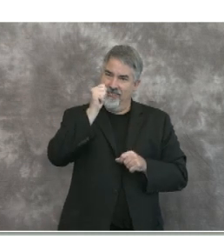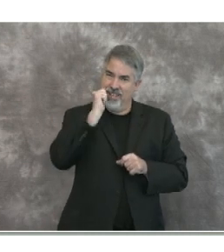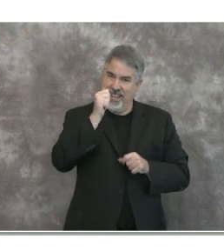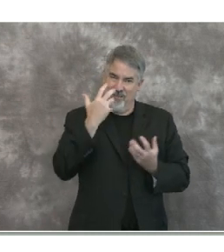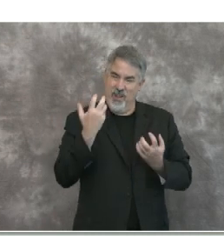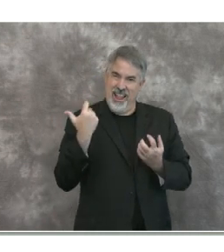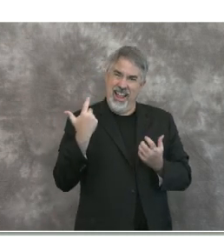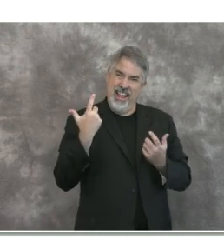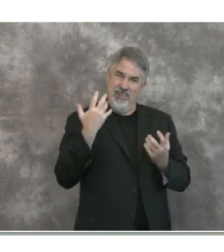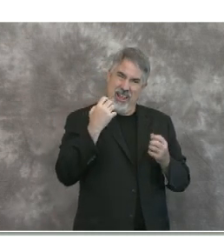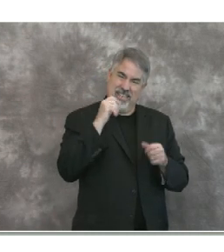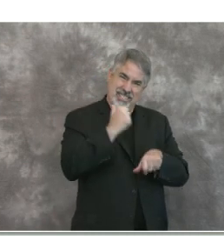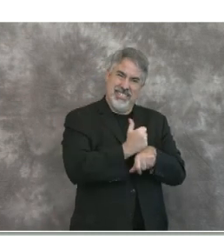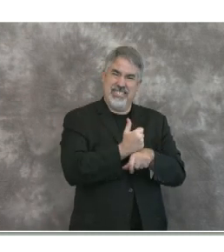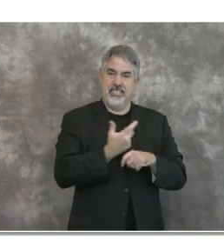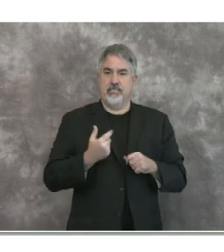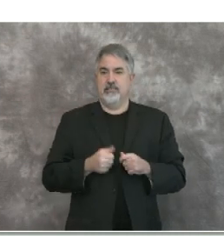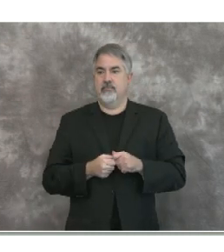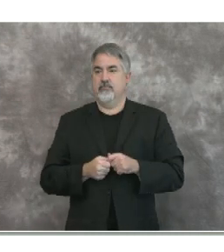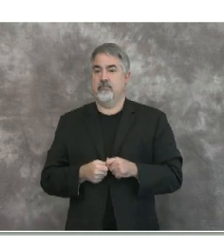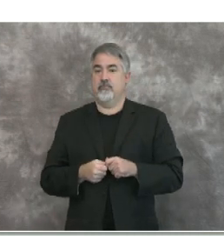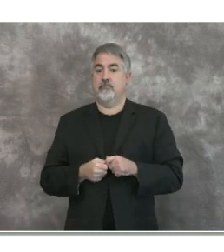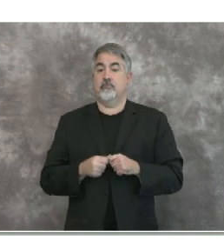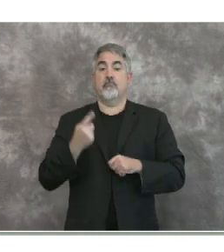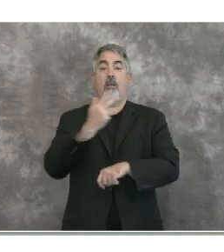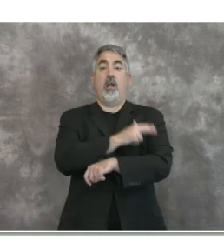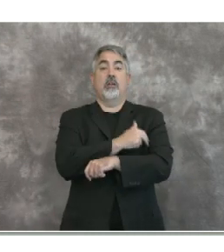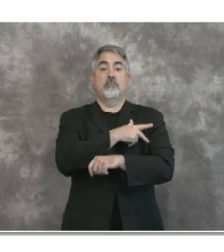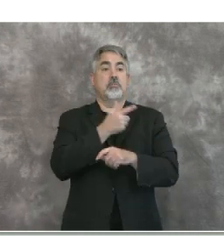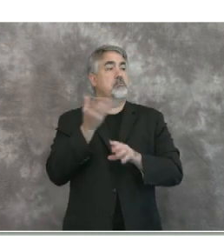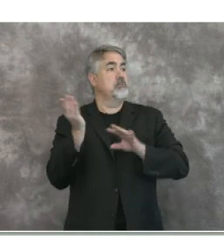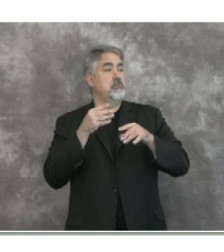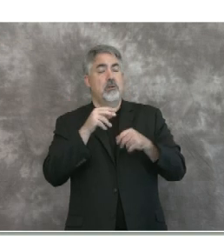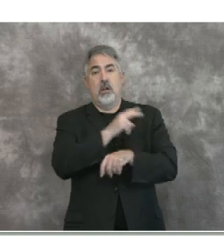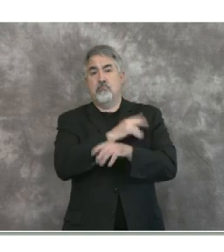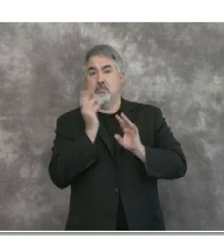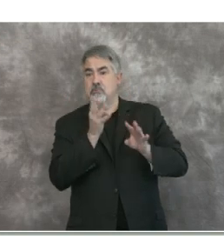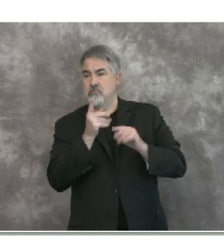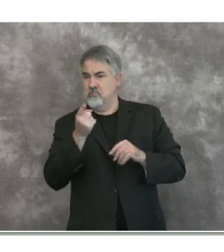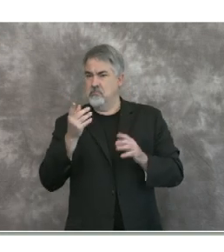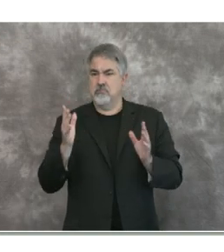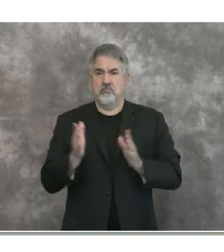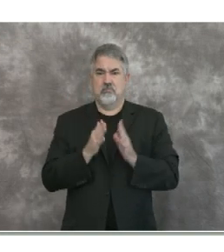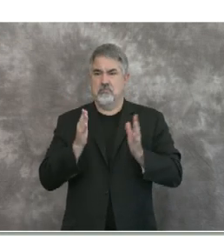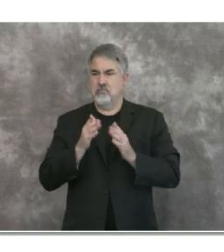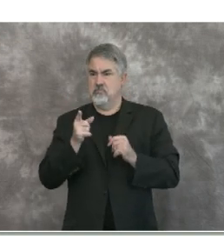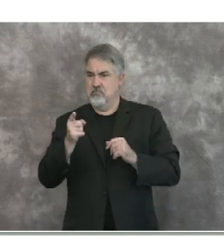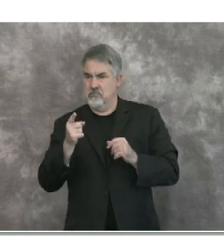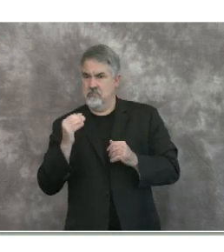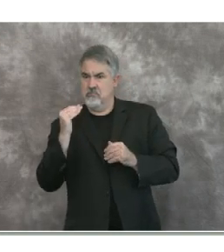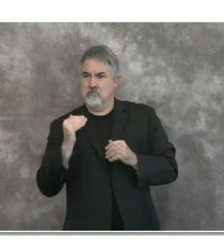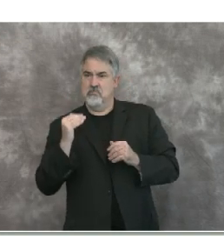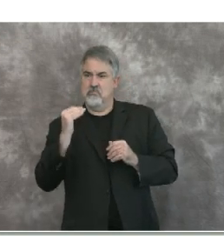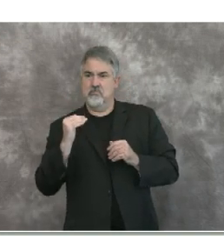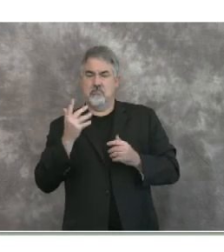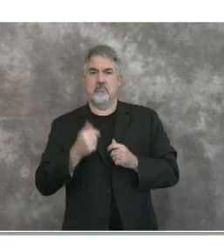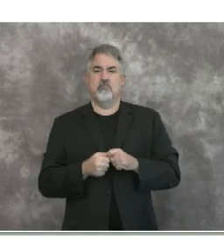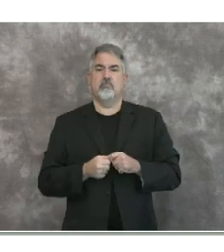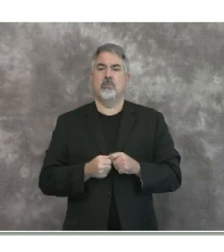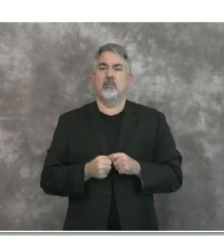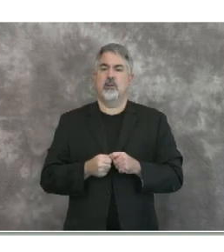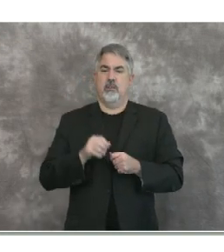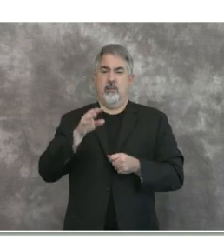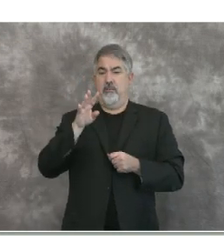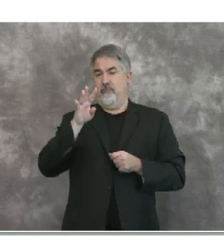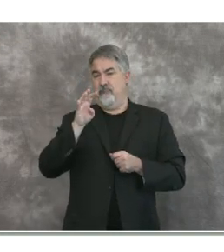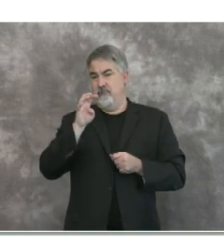is reasonably unchanged from yesterday. 144 ICU patients, 400 cumulative